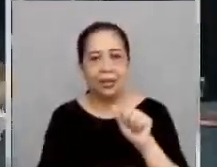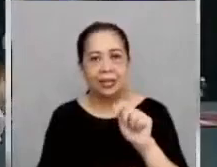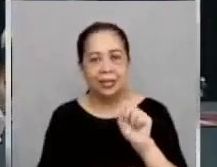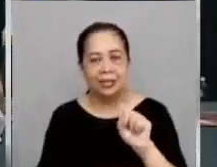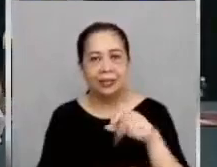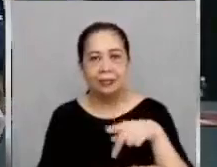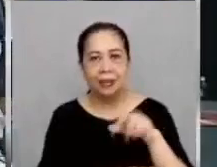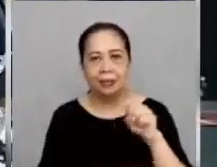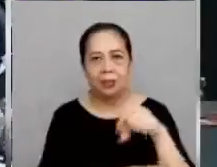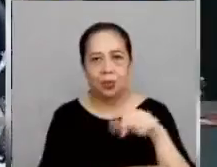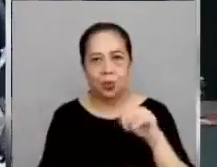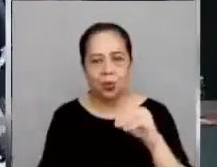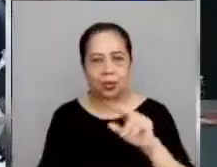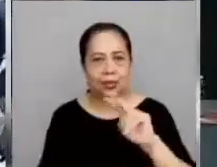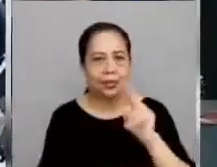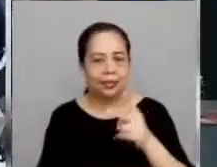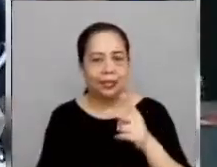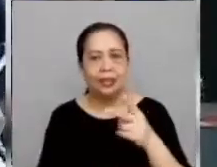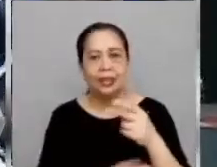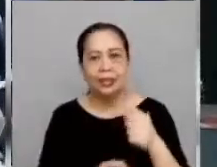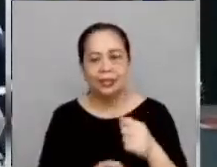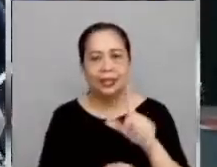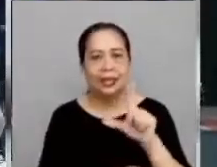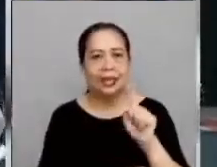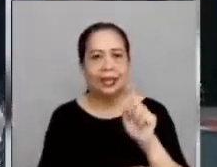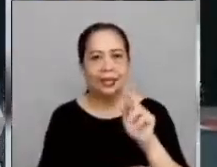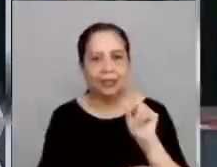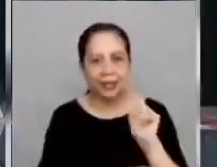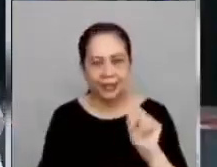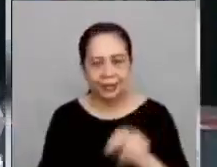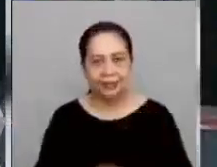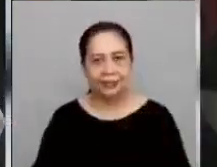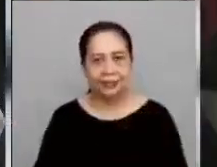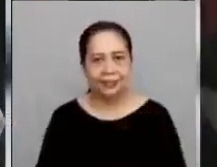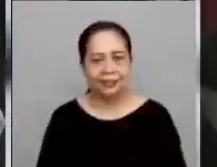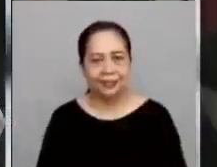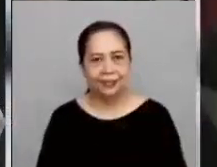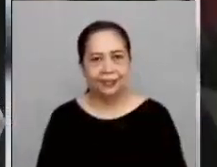at second runner-up ang Letran Cheering Squad.